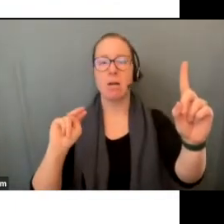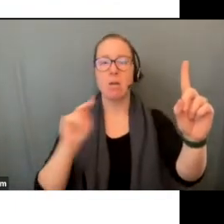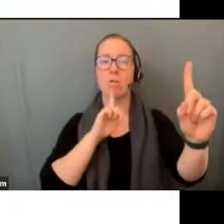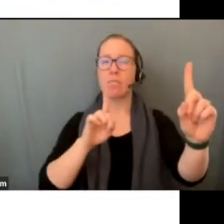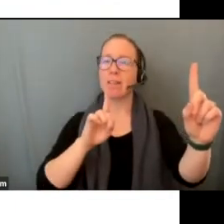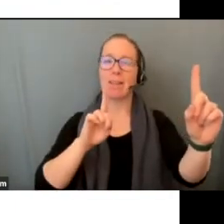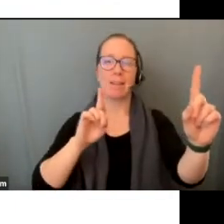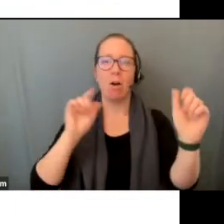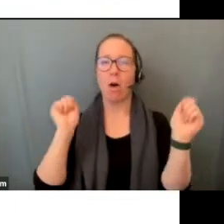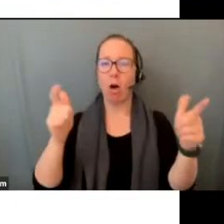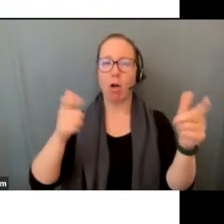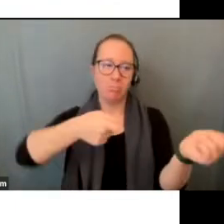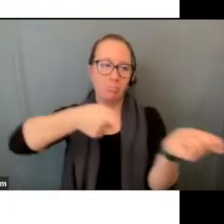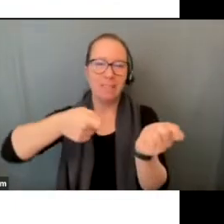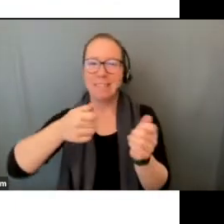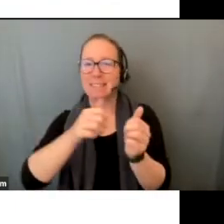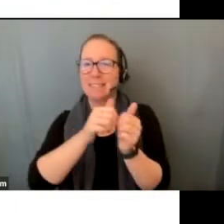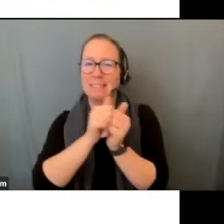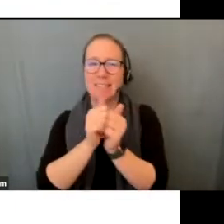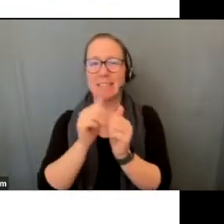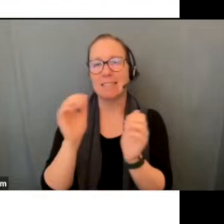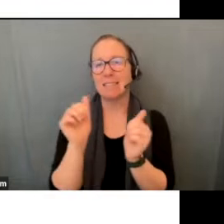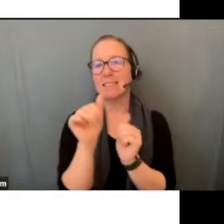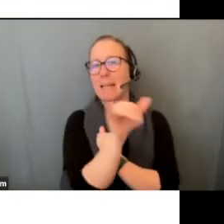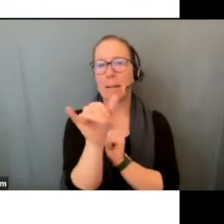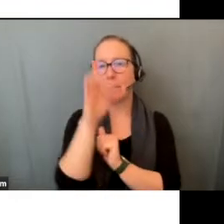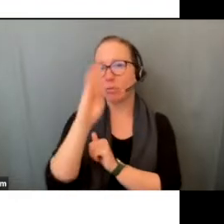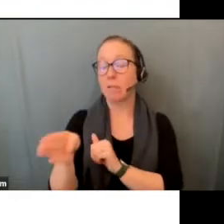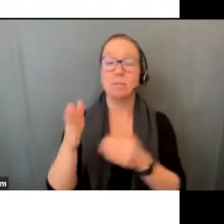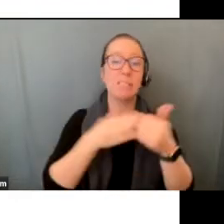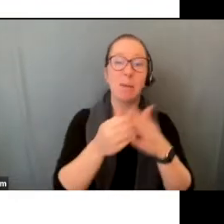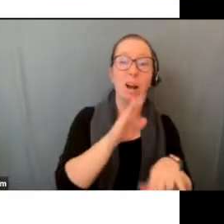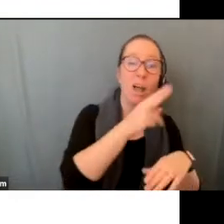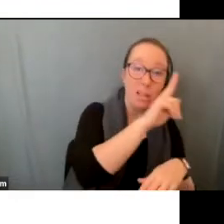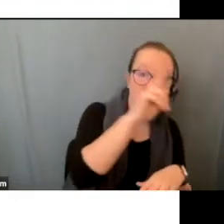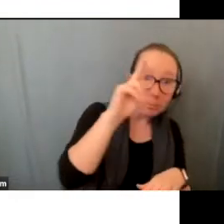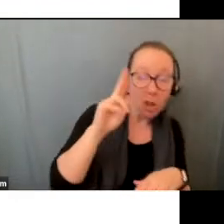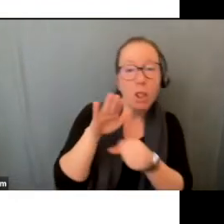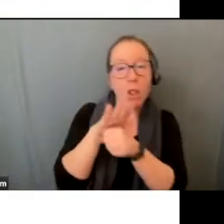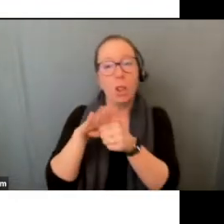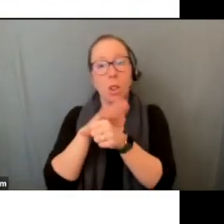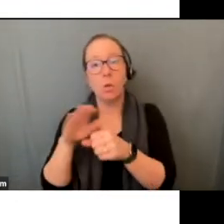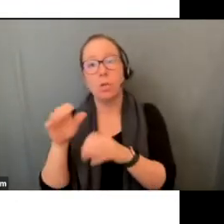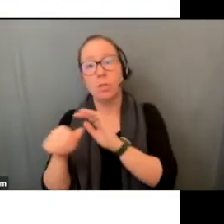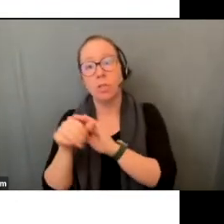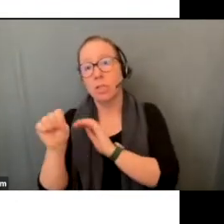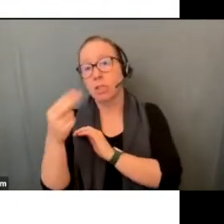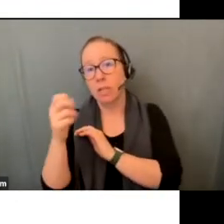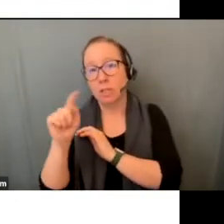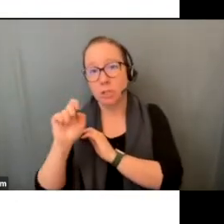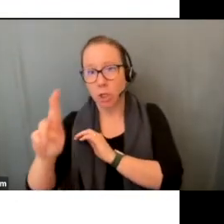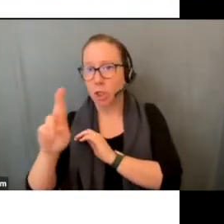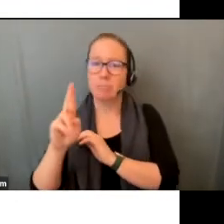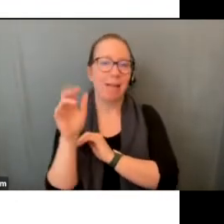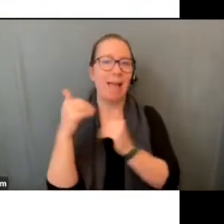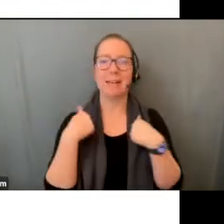same direction, whether they were the hospital or the local shelter, they were all working towards the same mission. That might be